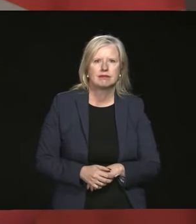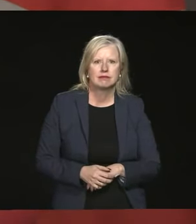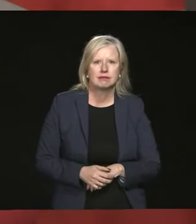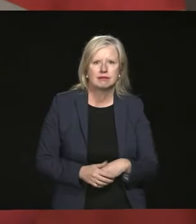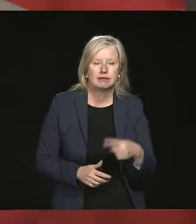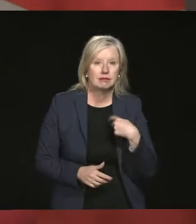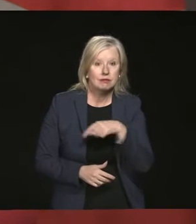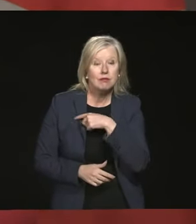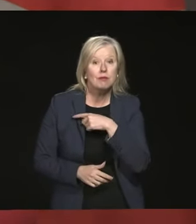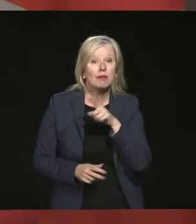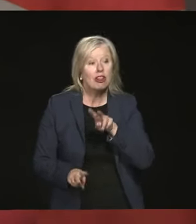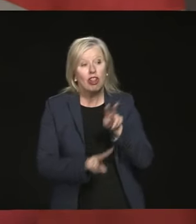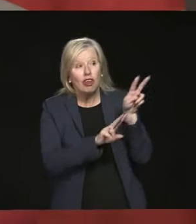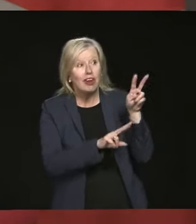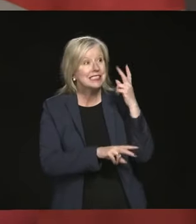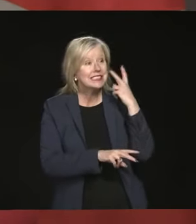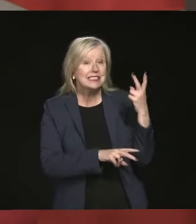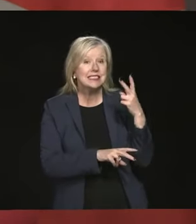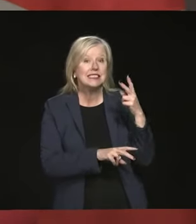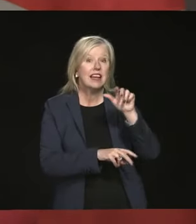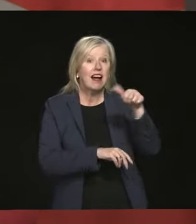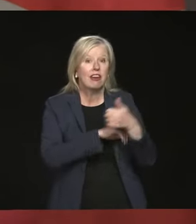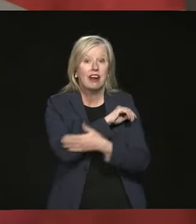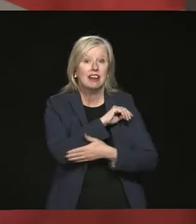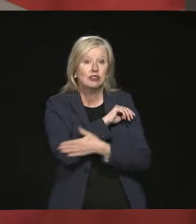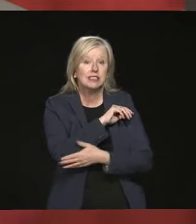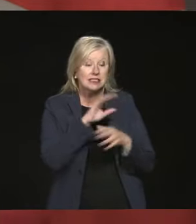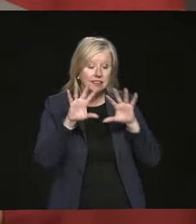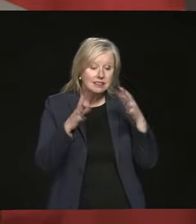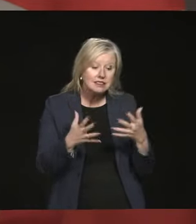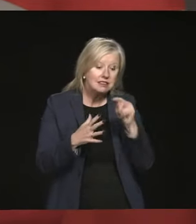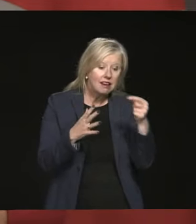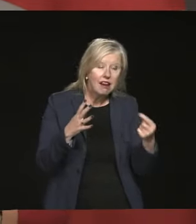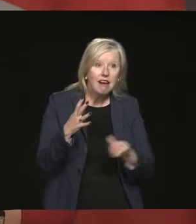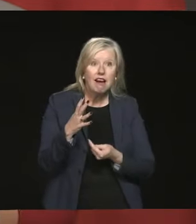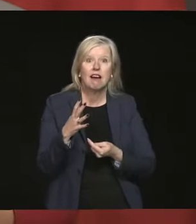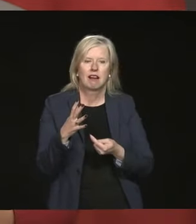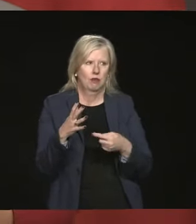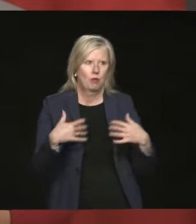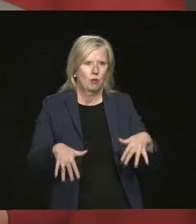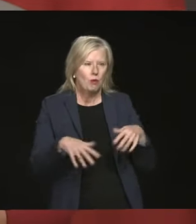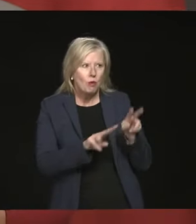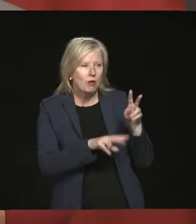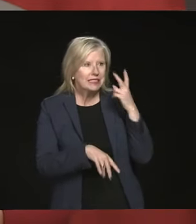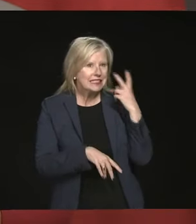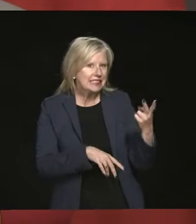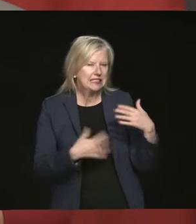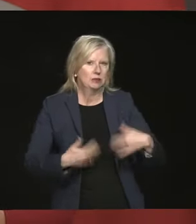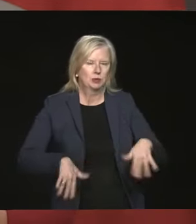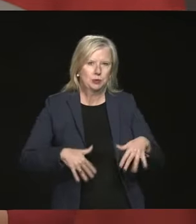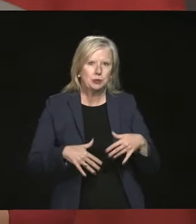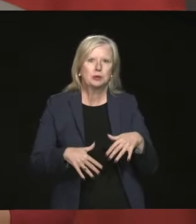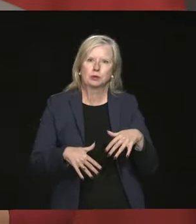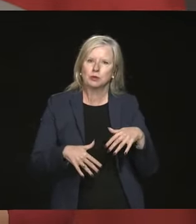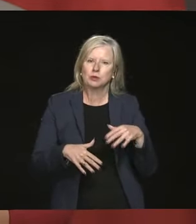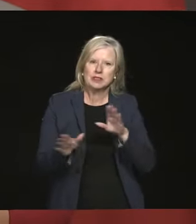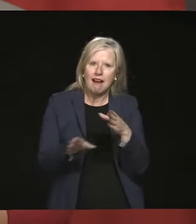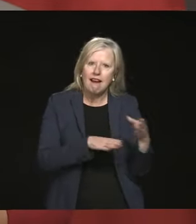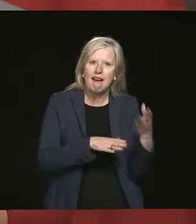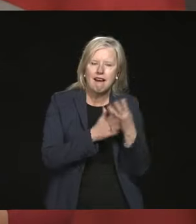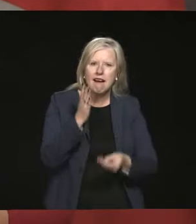world, proches, whether où they are les near pertes or sont far, énormes. where losses are So staggering. today, we are going to hear from Canada's Chief Public Health Officer,